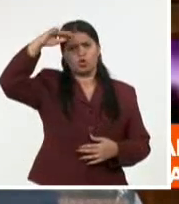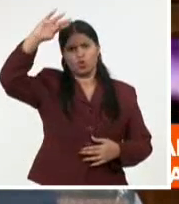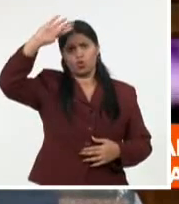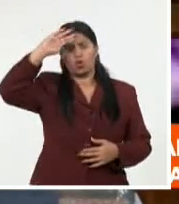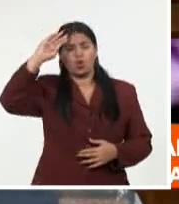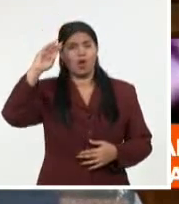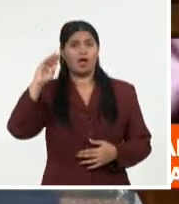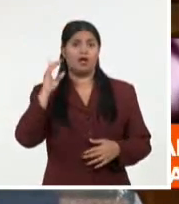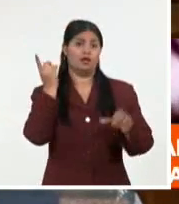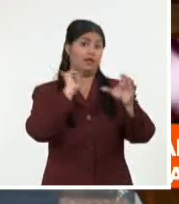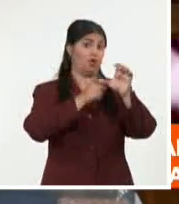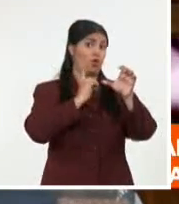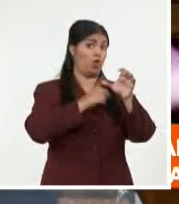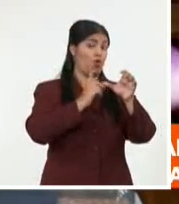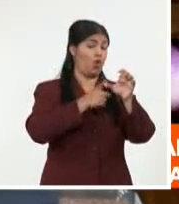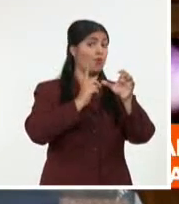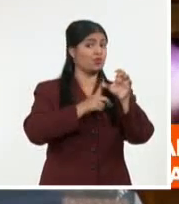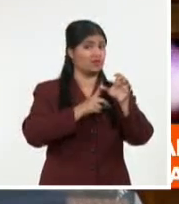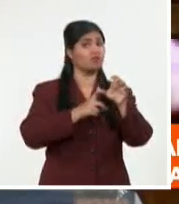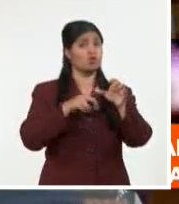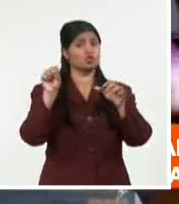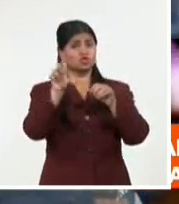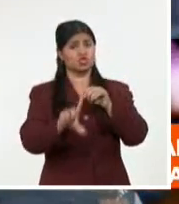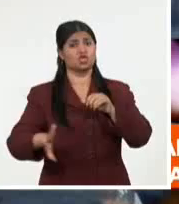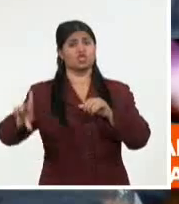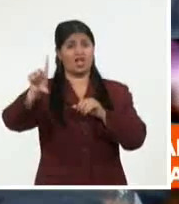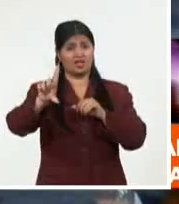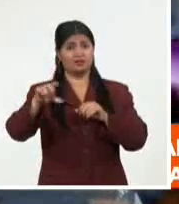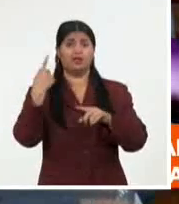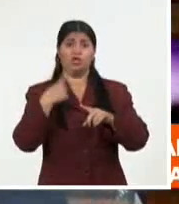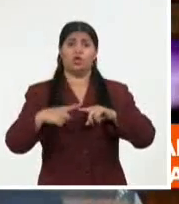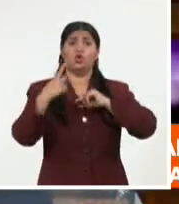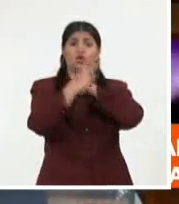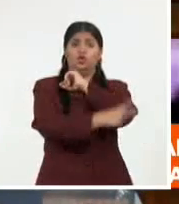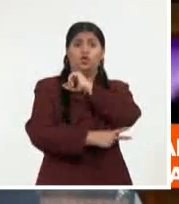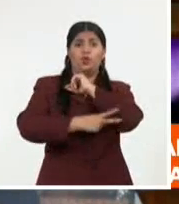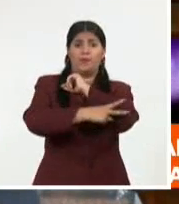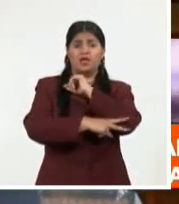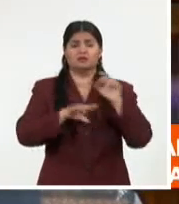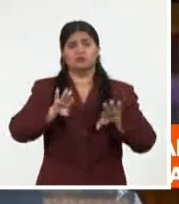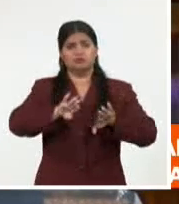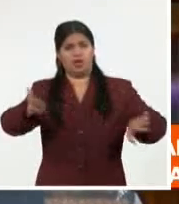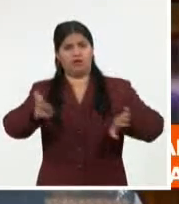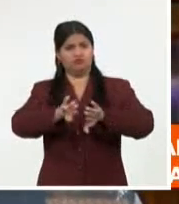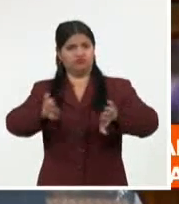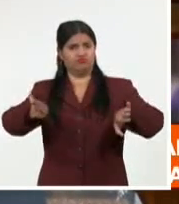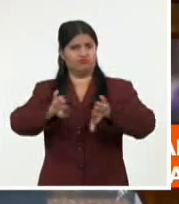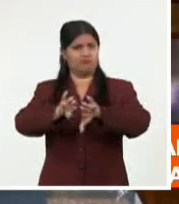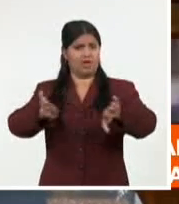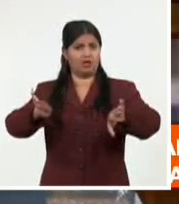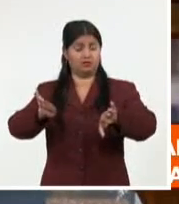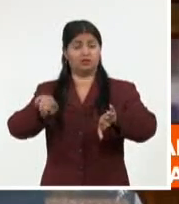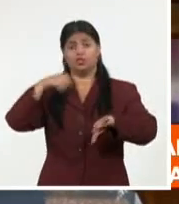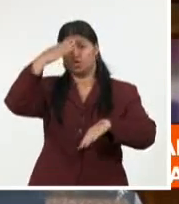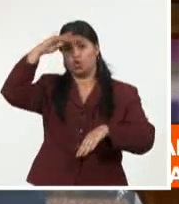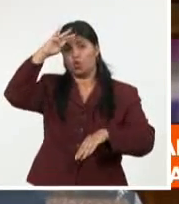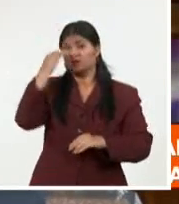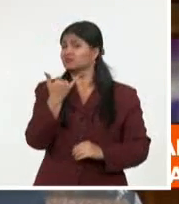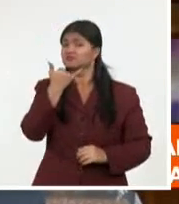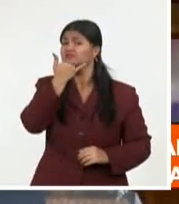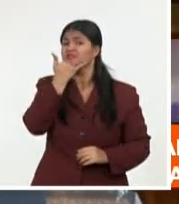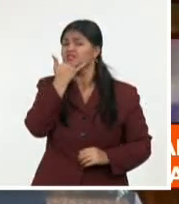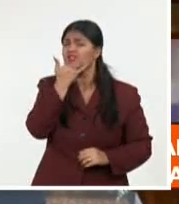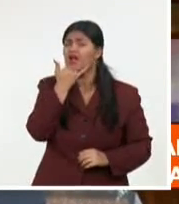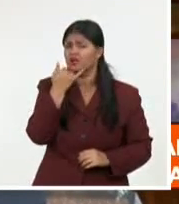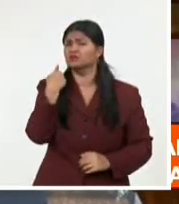socialista y paralelamente crecía el acoso oportunista sobre nuestra economía. Las puertas que siempre estuvieron